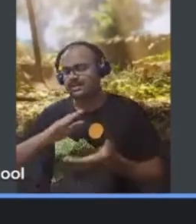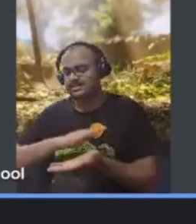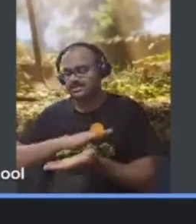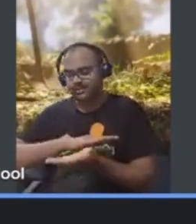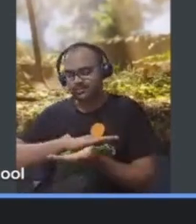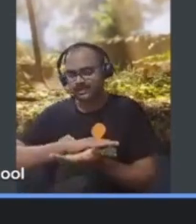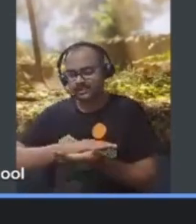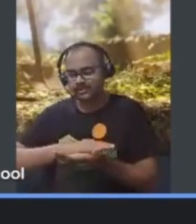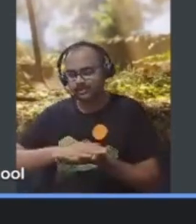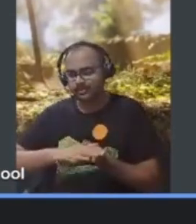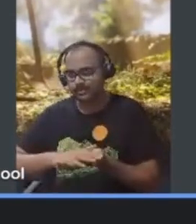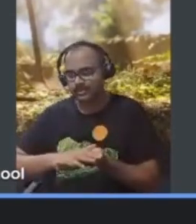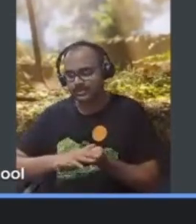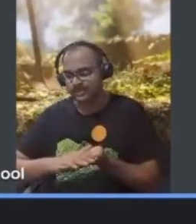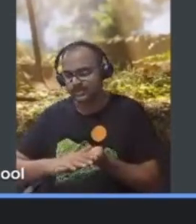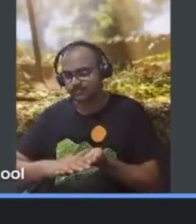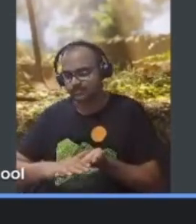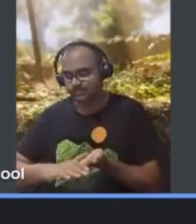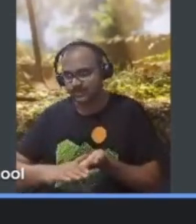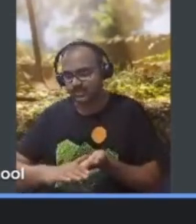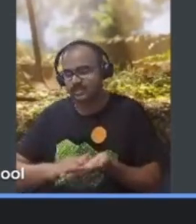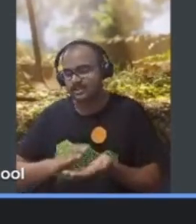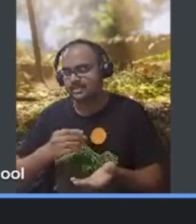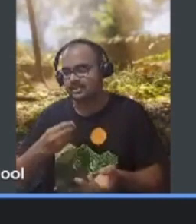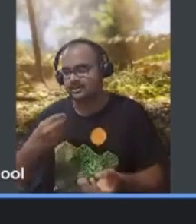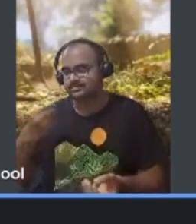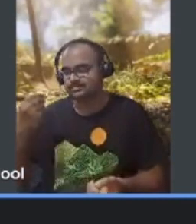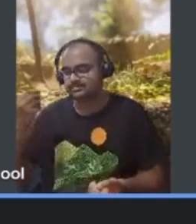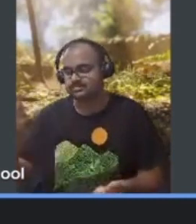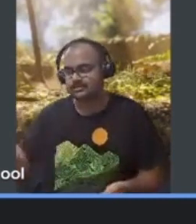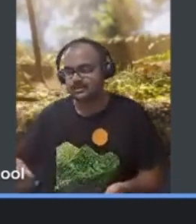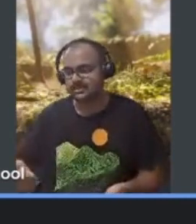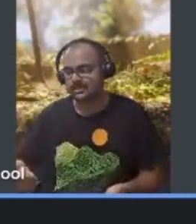it has allowed me to uh,